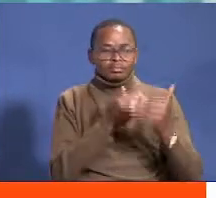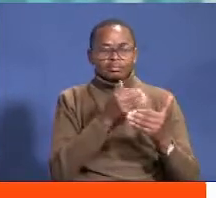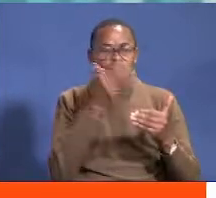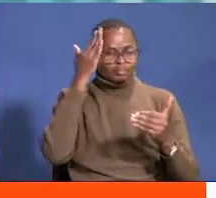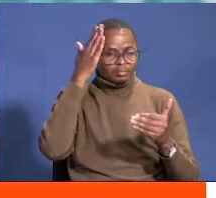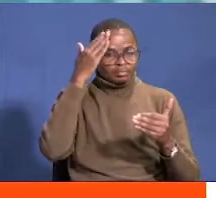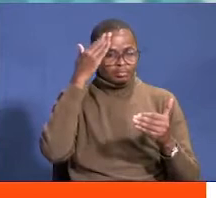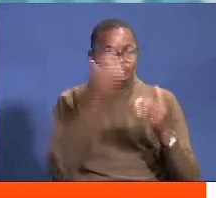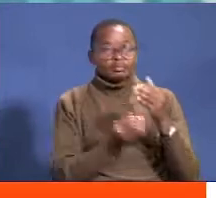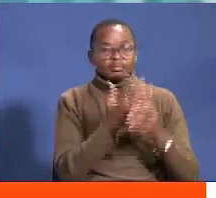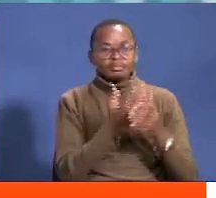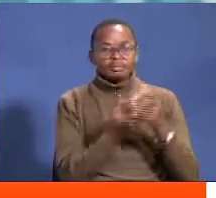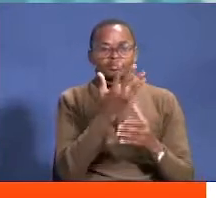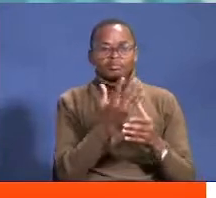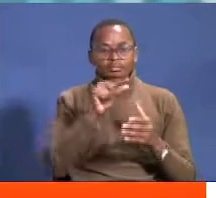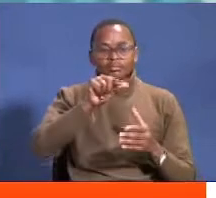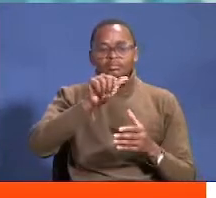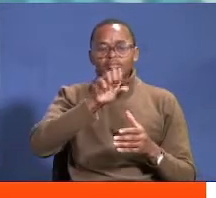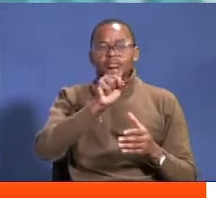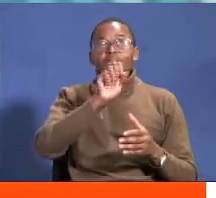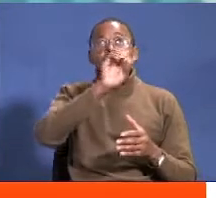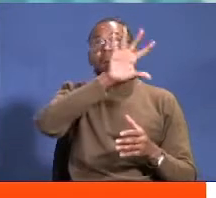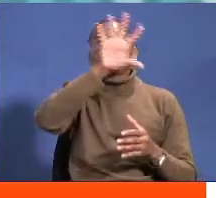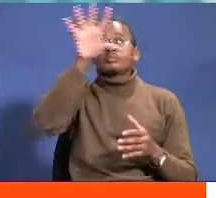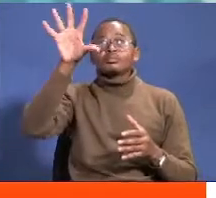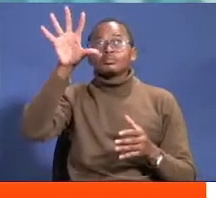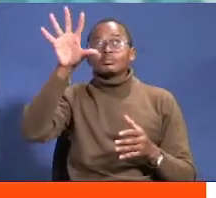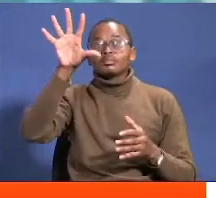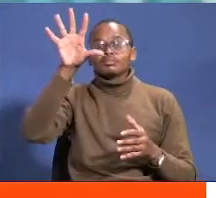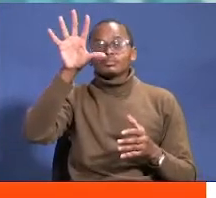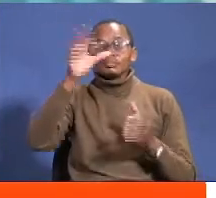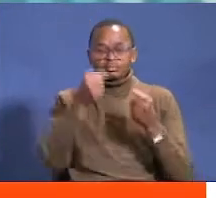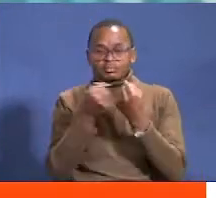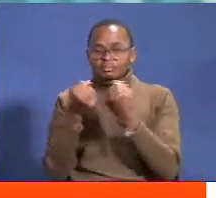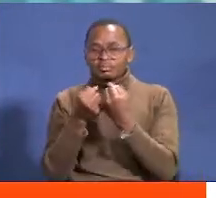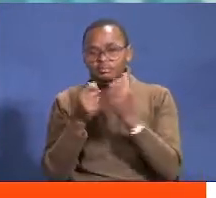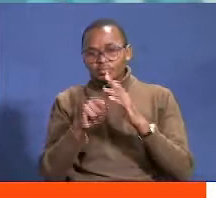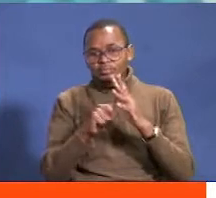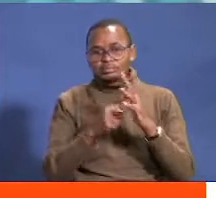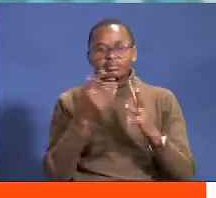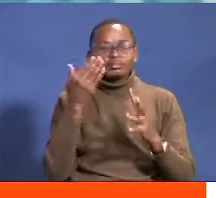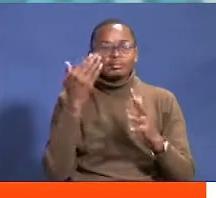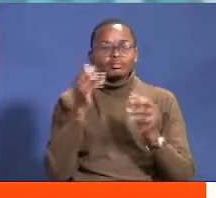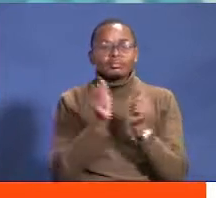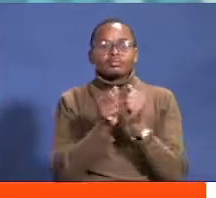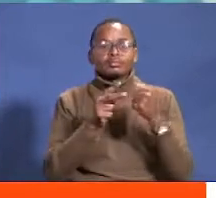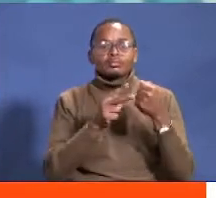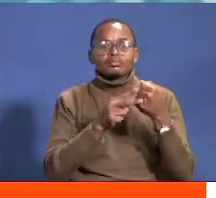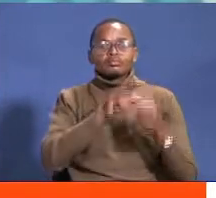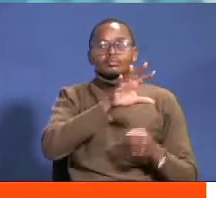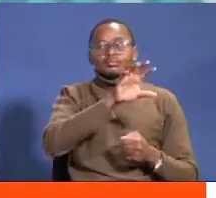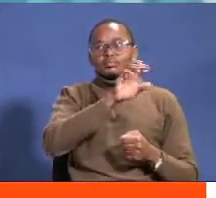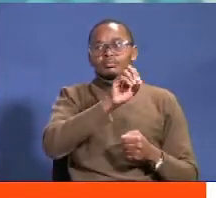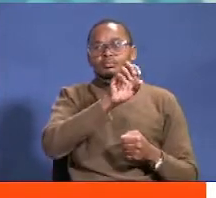they emit a lot of gases into the atmosphere. And therefore, it's been happening. It began back in 1750, that is